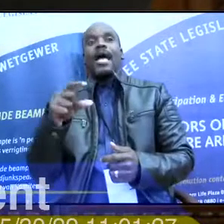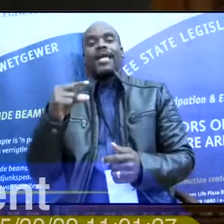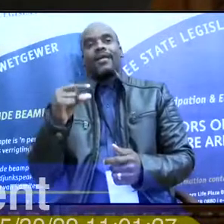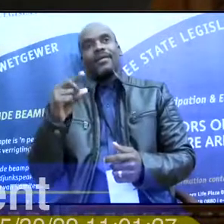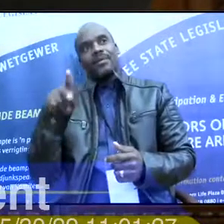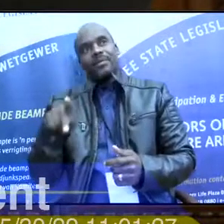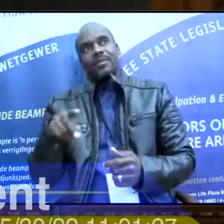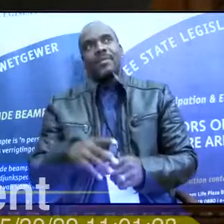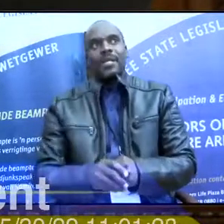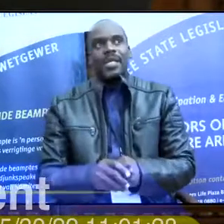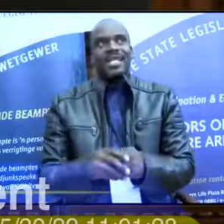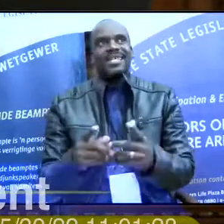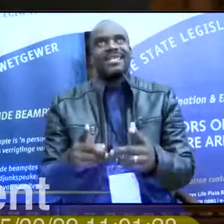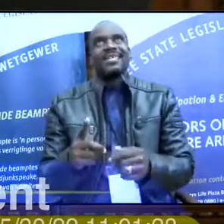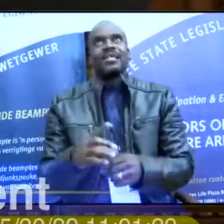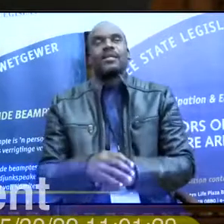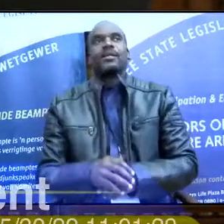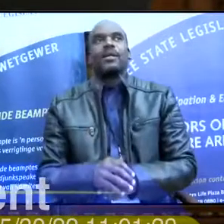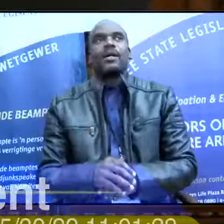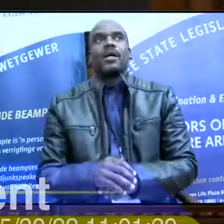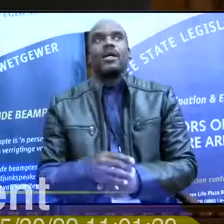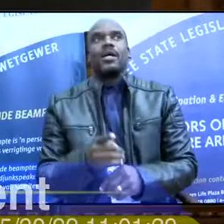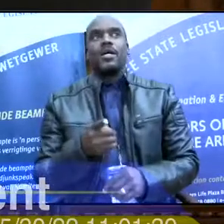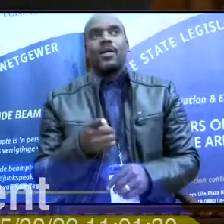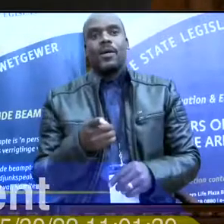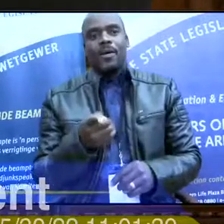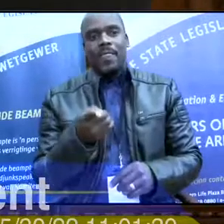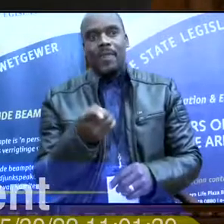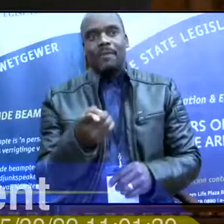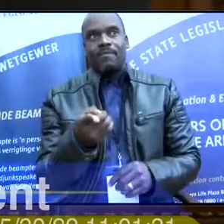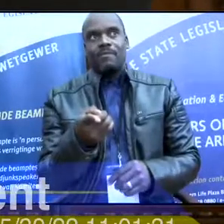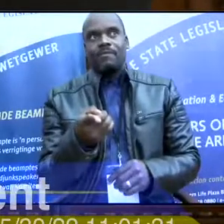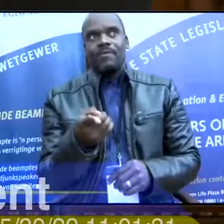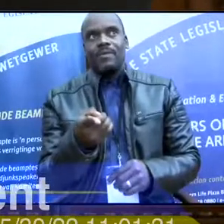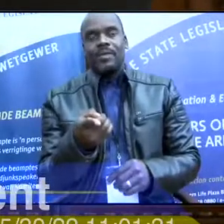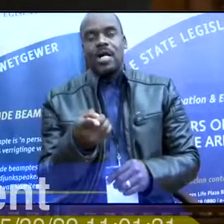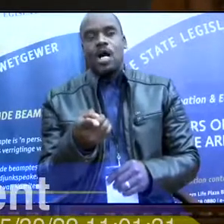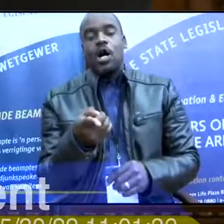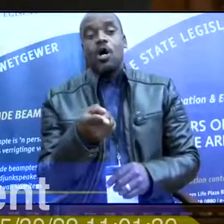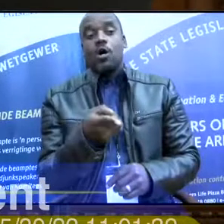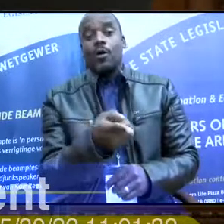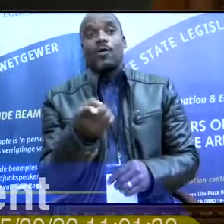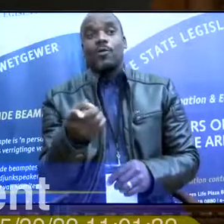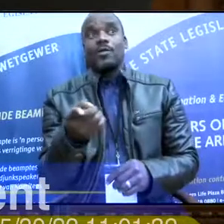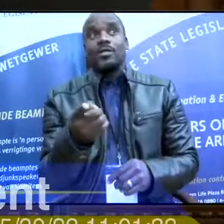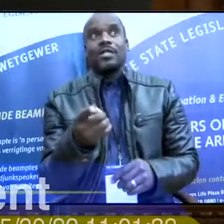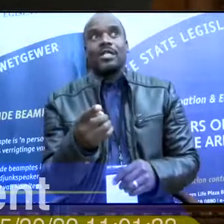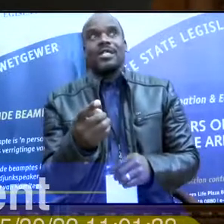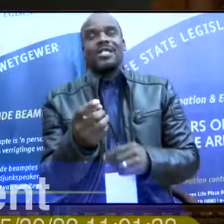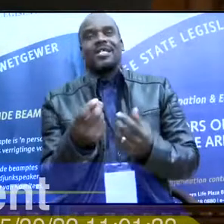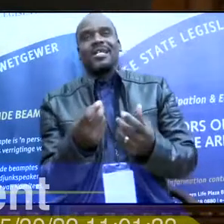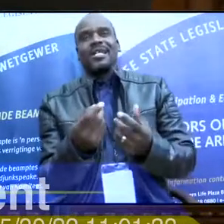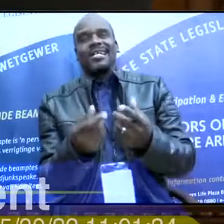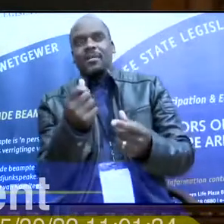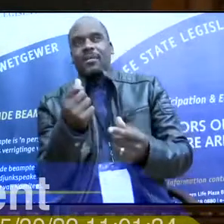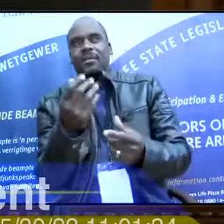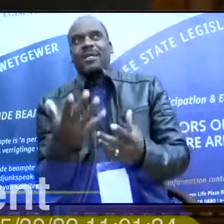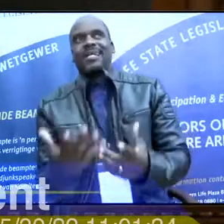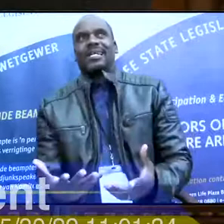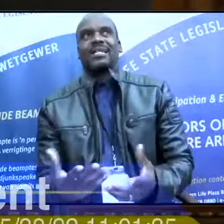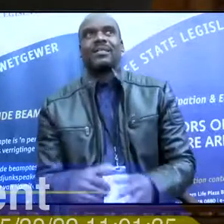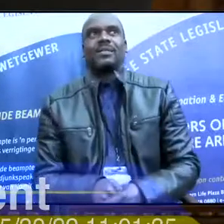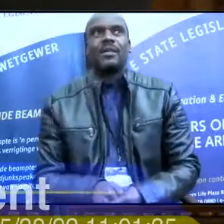uh sorry 69.9 meaning that there is a deficit of revenue and expenditure of 15.9